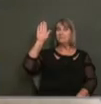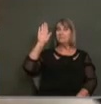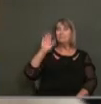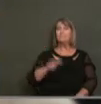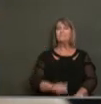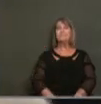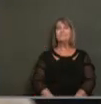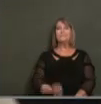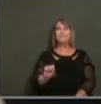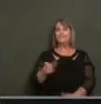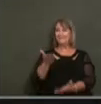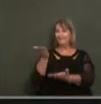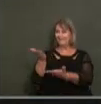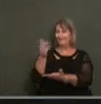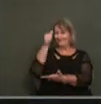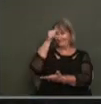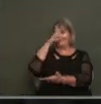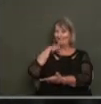Yes, sir.